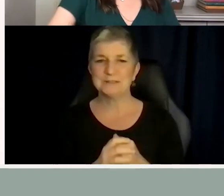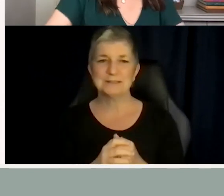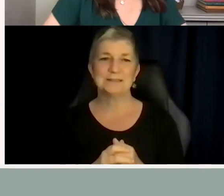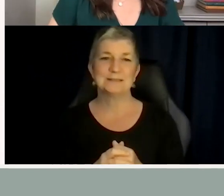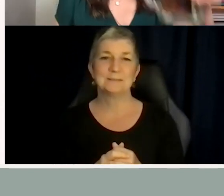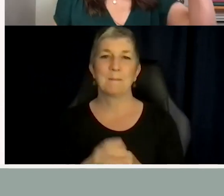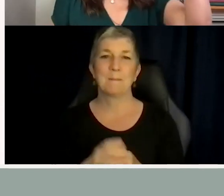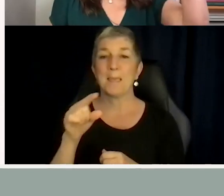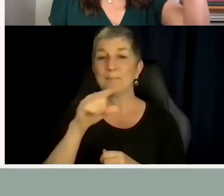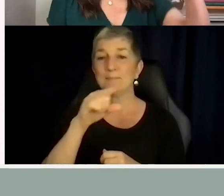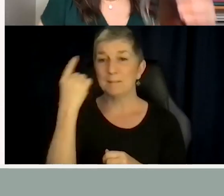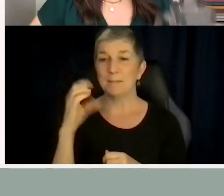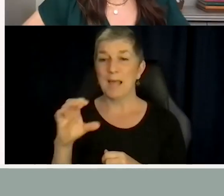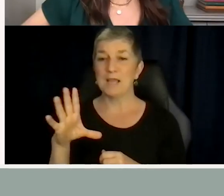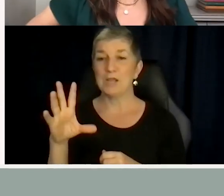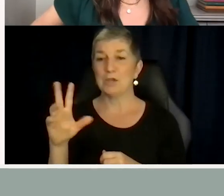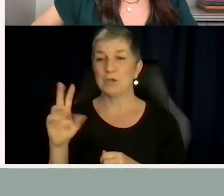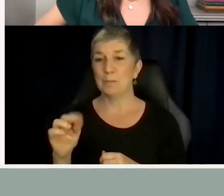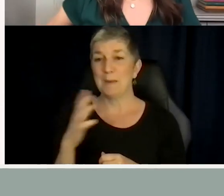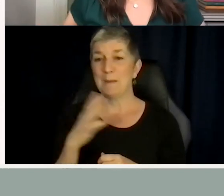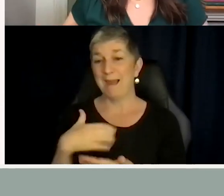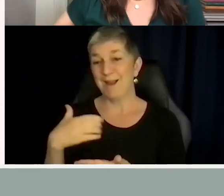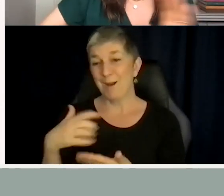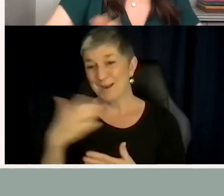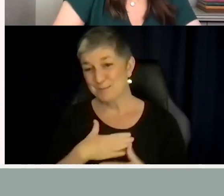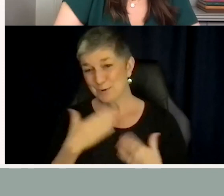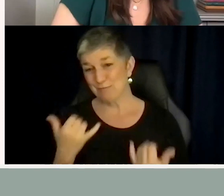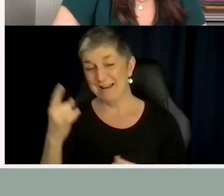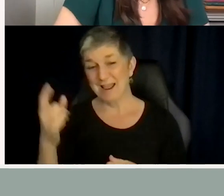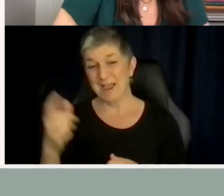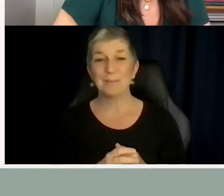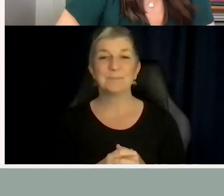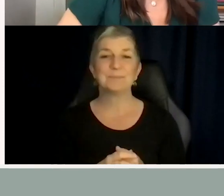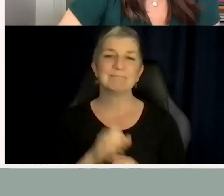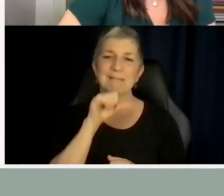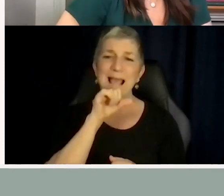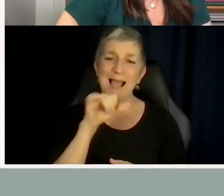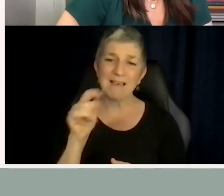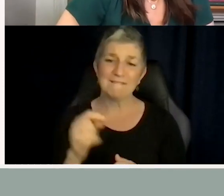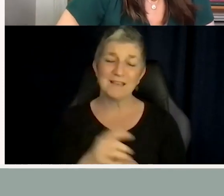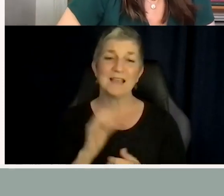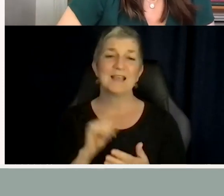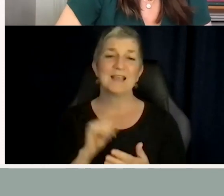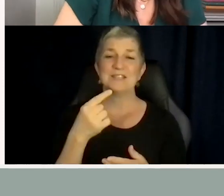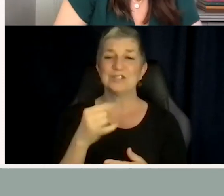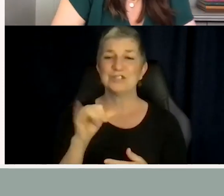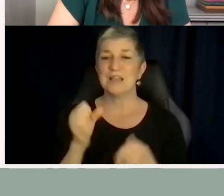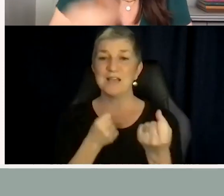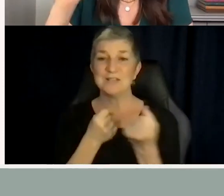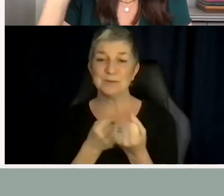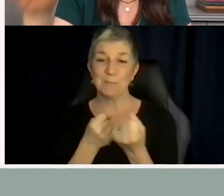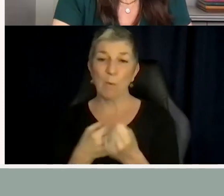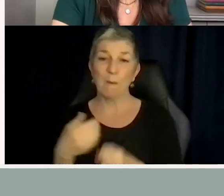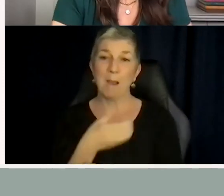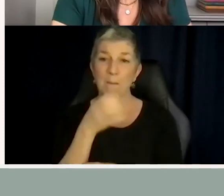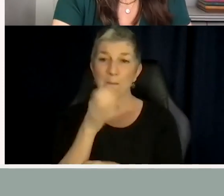Black cumin, I've got my cup right here that I'm enjoying. I love it. These are GI support power beverages.